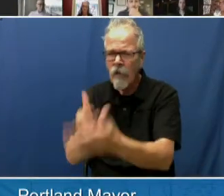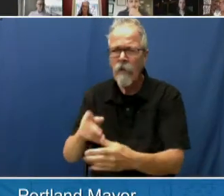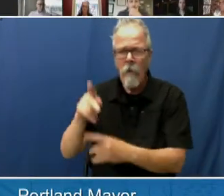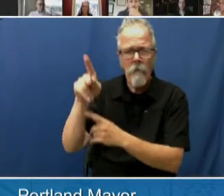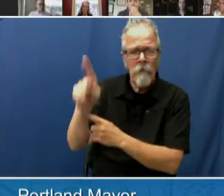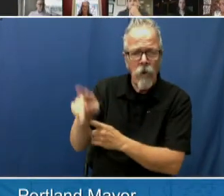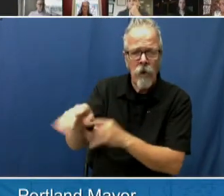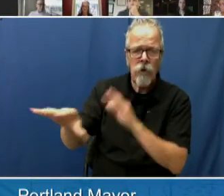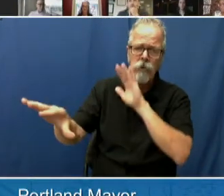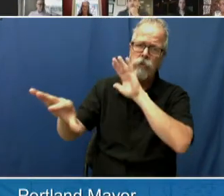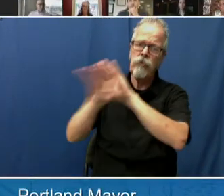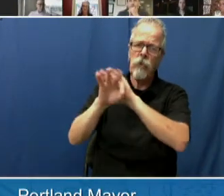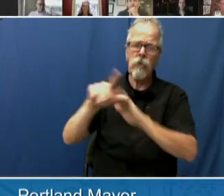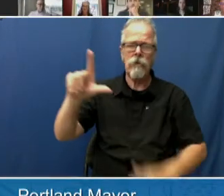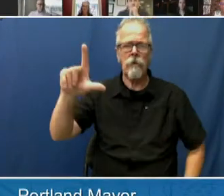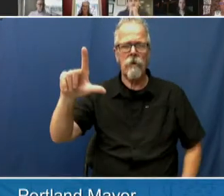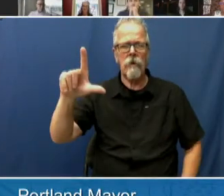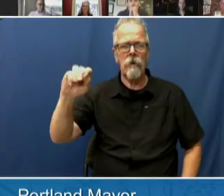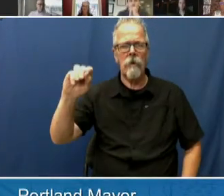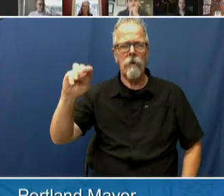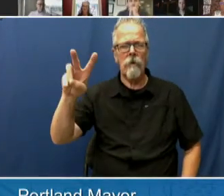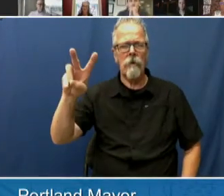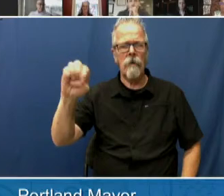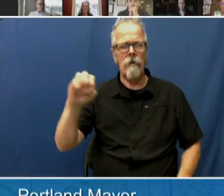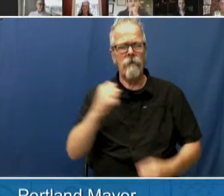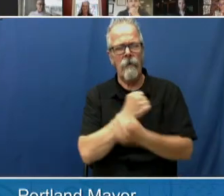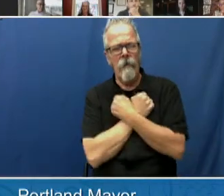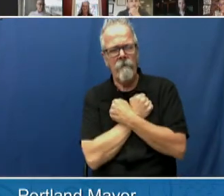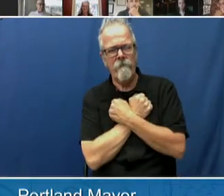over to Mr. Harrison to close us out.